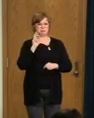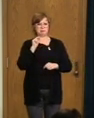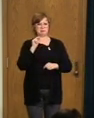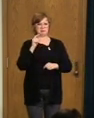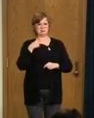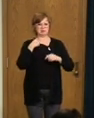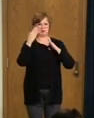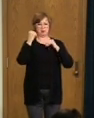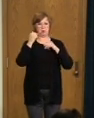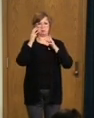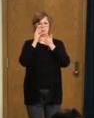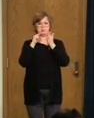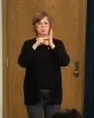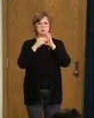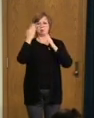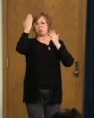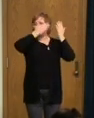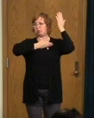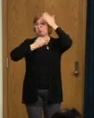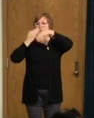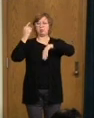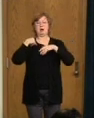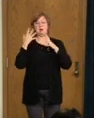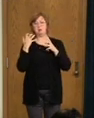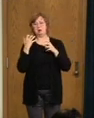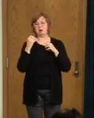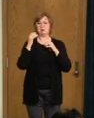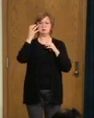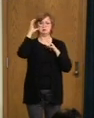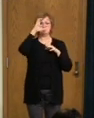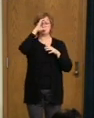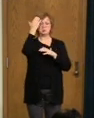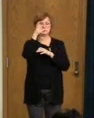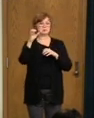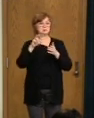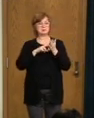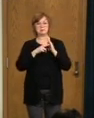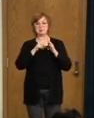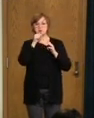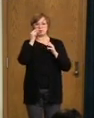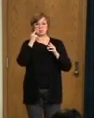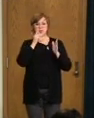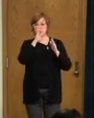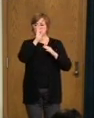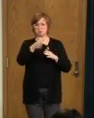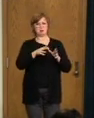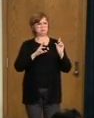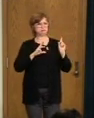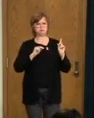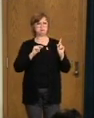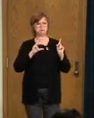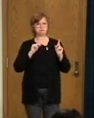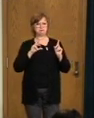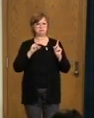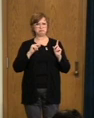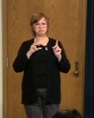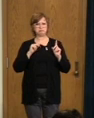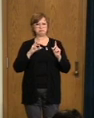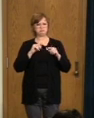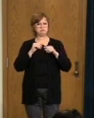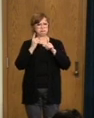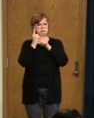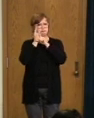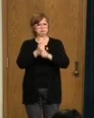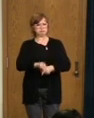hope blinded me from any of the decisions that we have made throughout this pandemic. We've taken the advice that